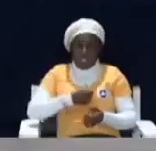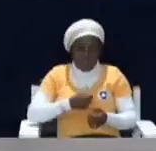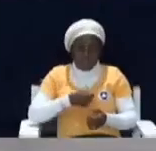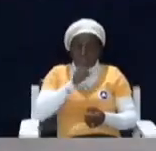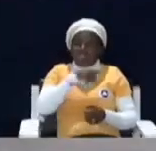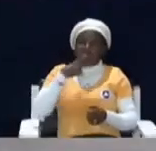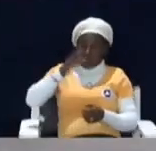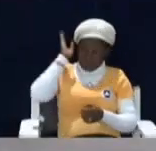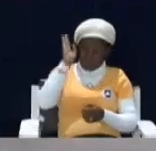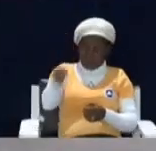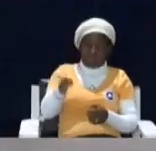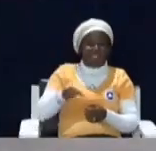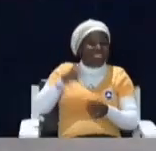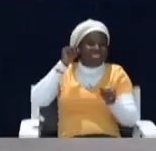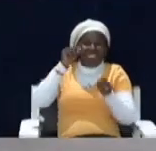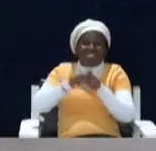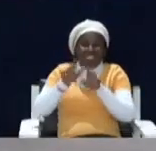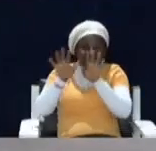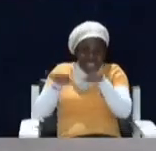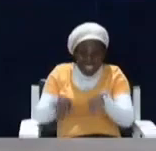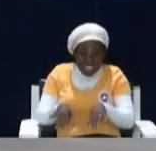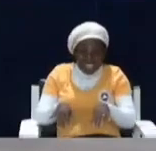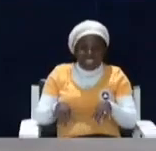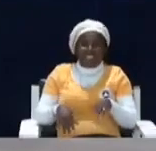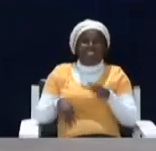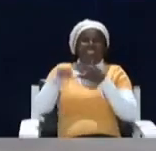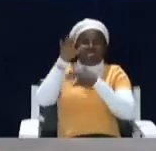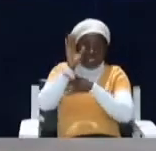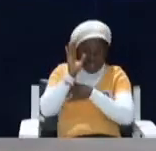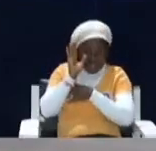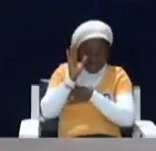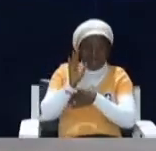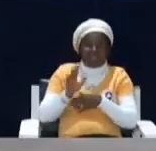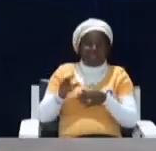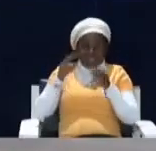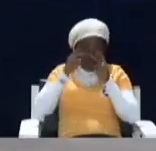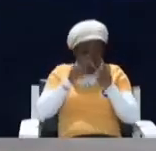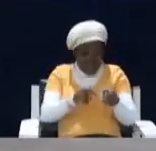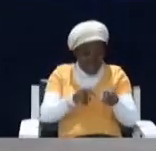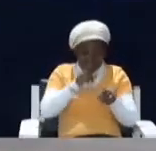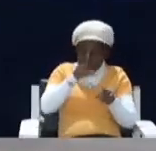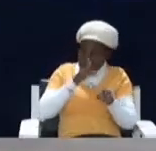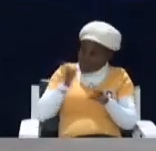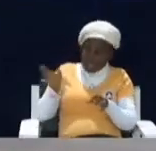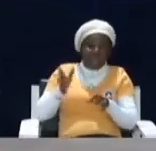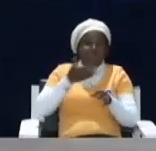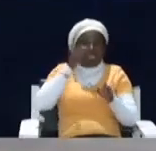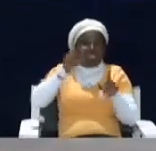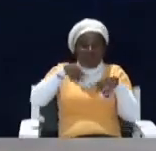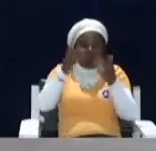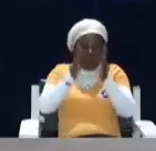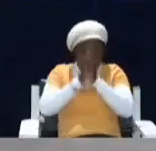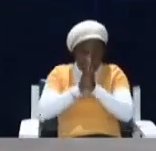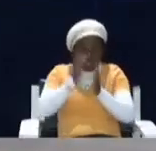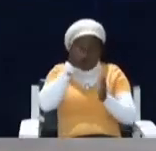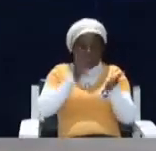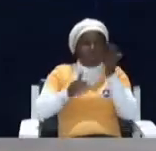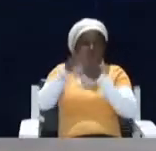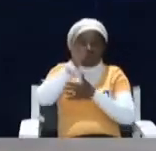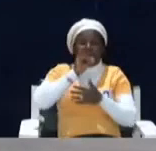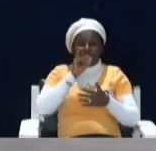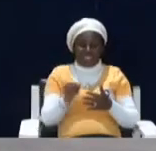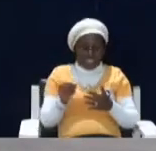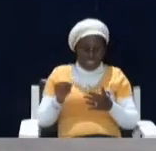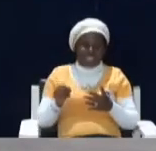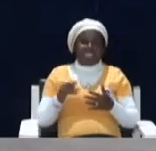told me this. He said, "Auntie, God may be looking at this side. You will be looking at this side. Go and pray because God is interested in your